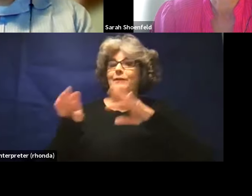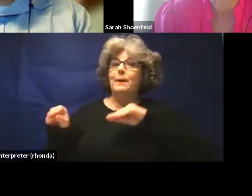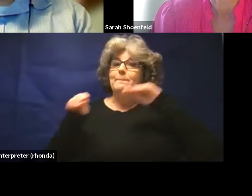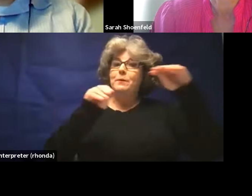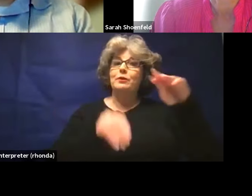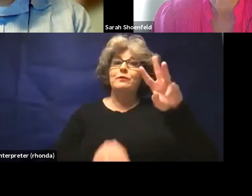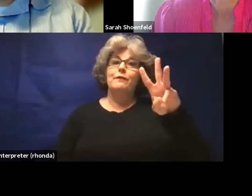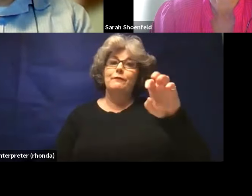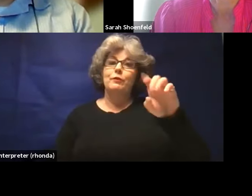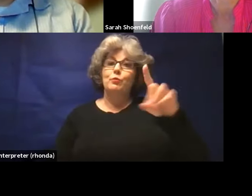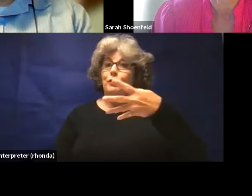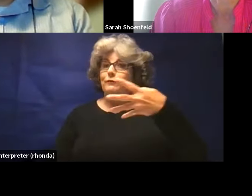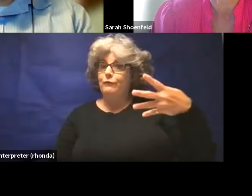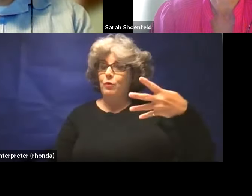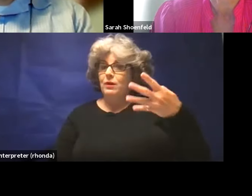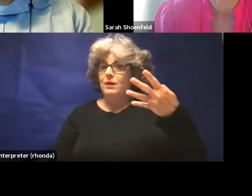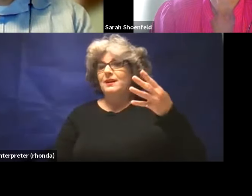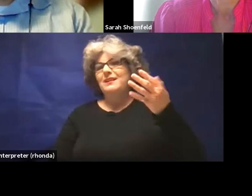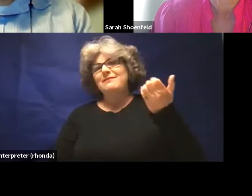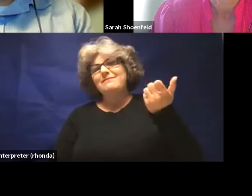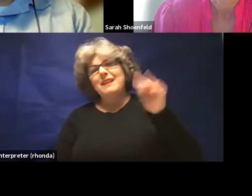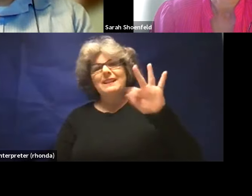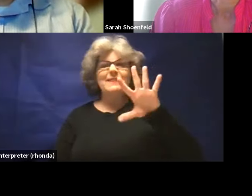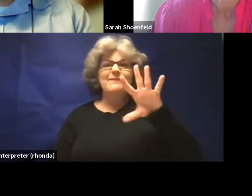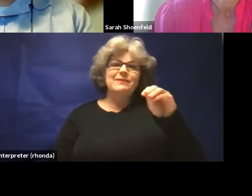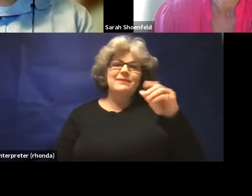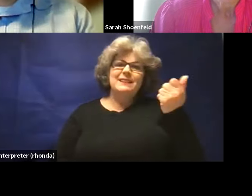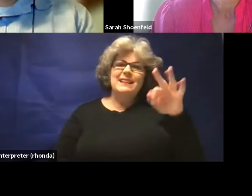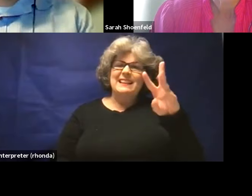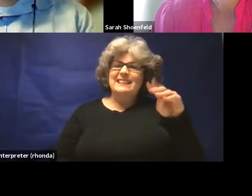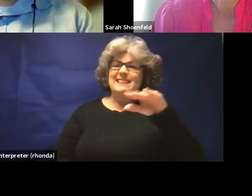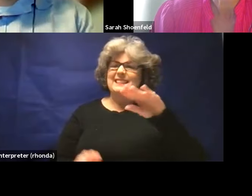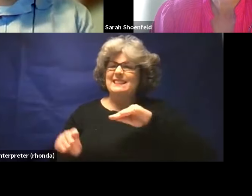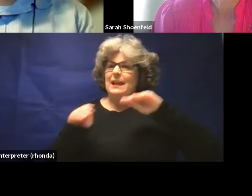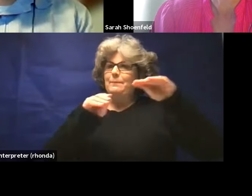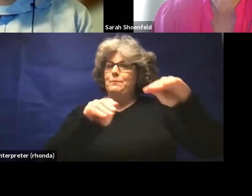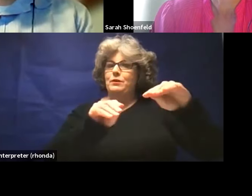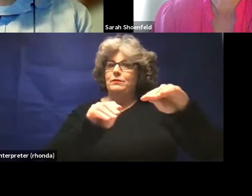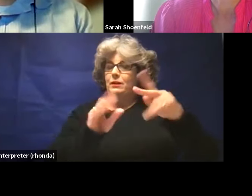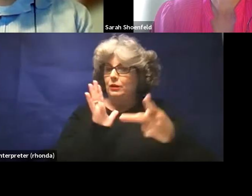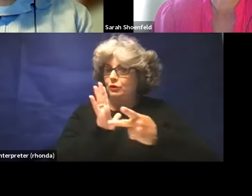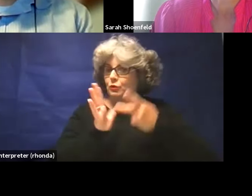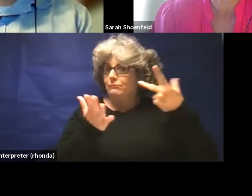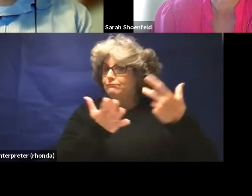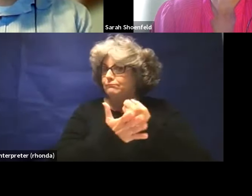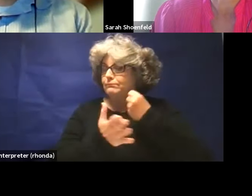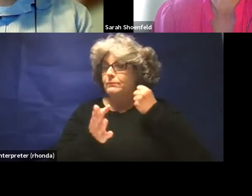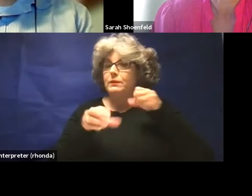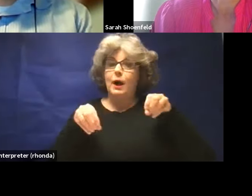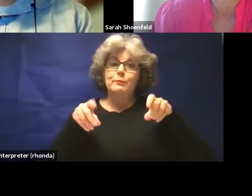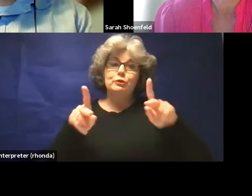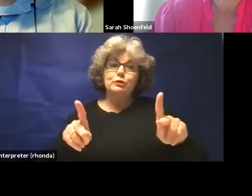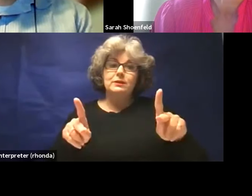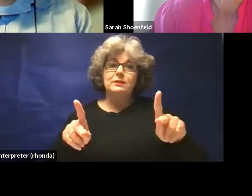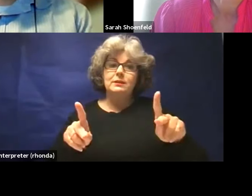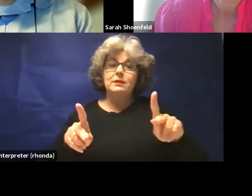Ward 4 in the late 50s or early 60s. And in fact, we twice had the opportunity to interview